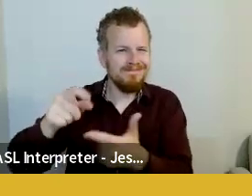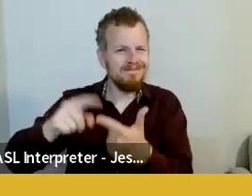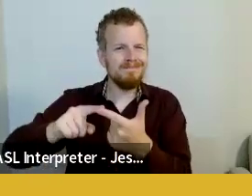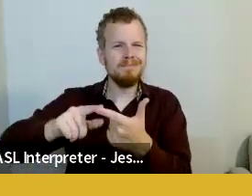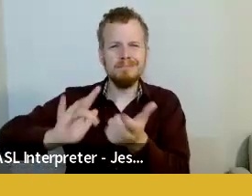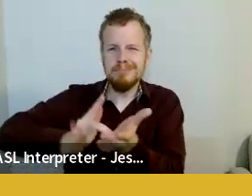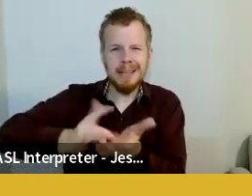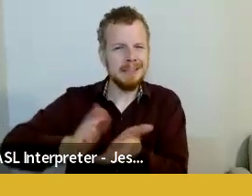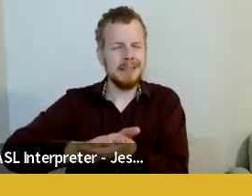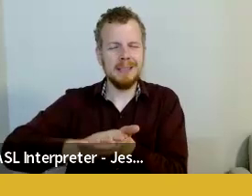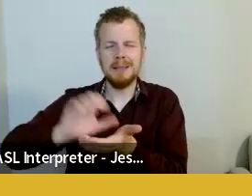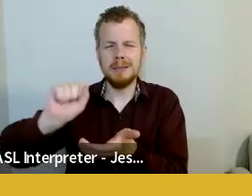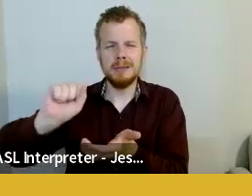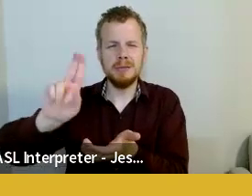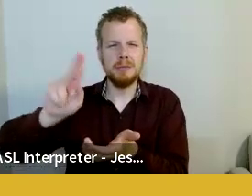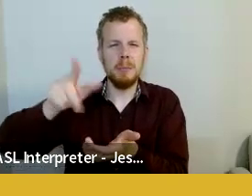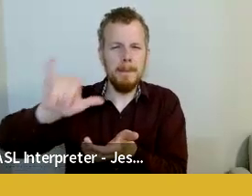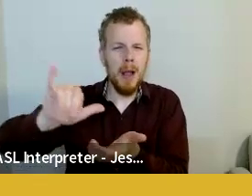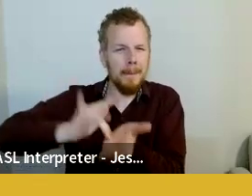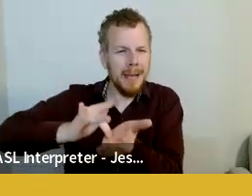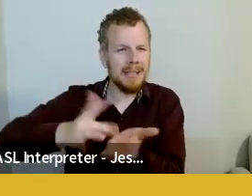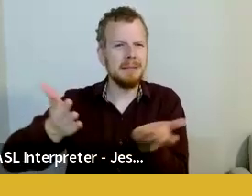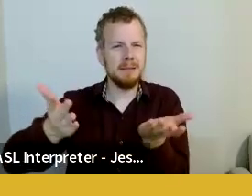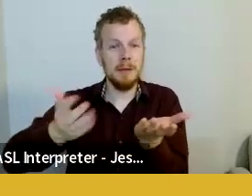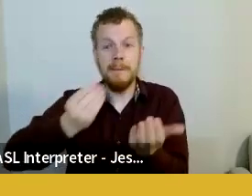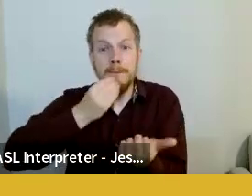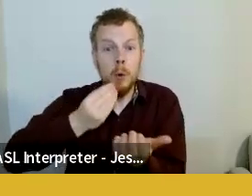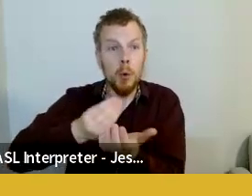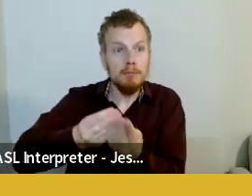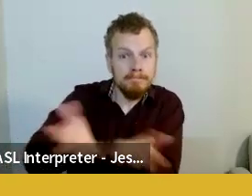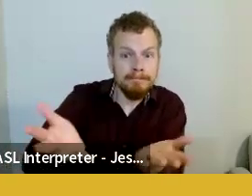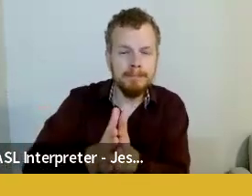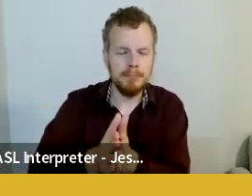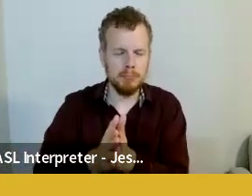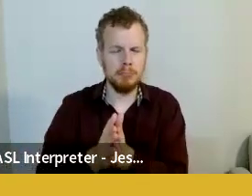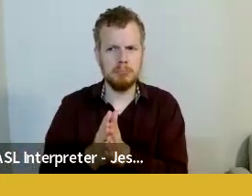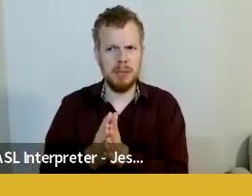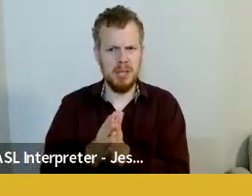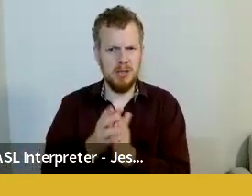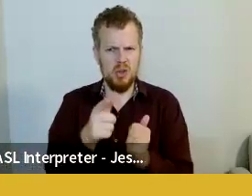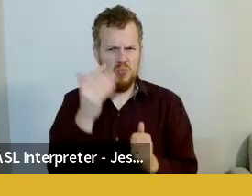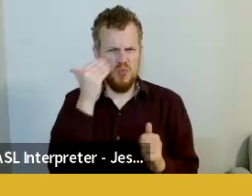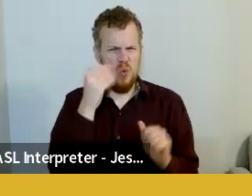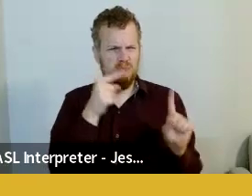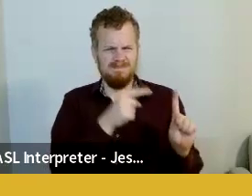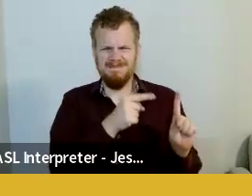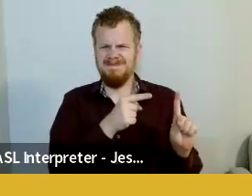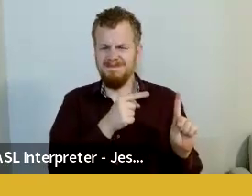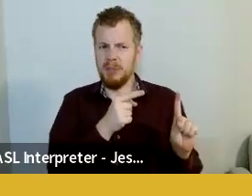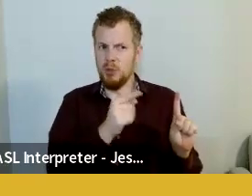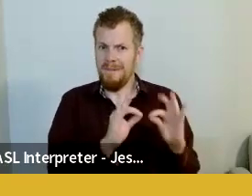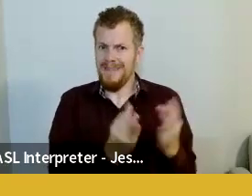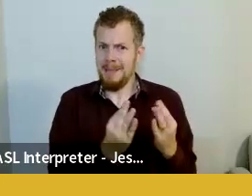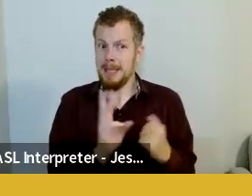medical supplies, food, and if you know anybody or you have a loved one essentially over the age